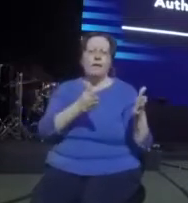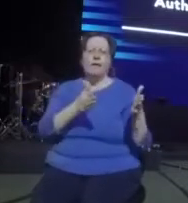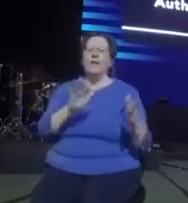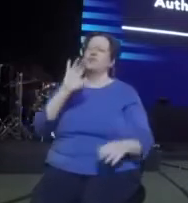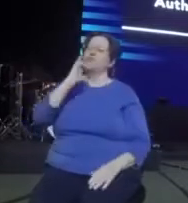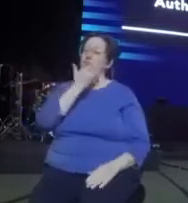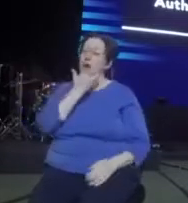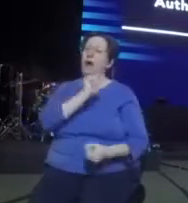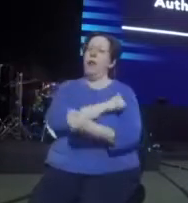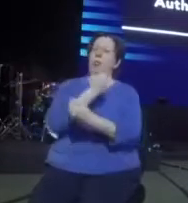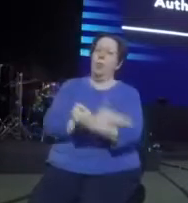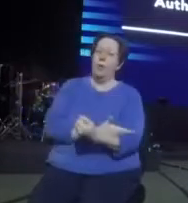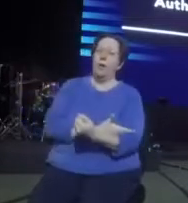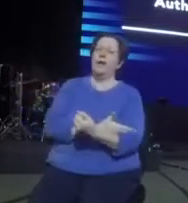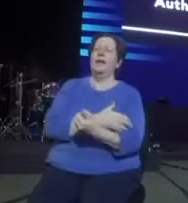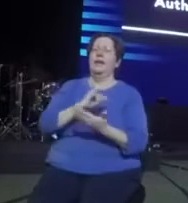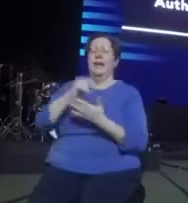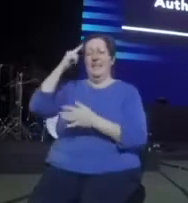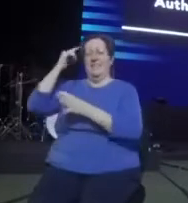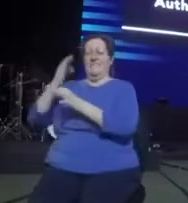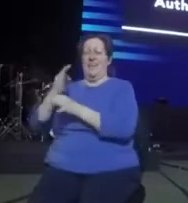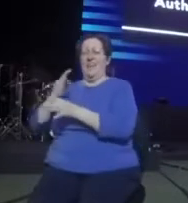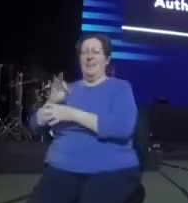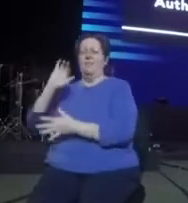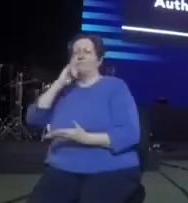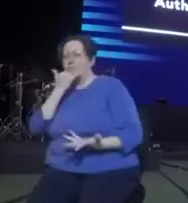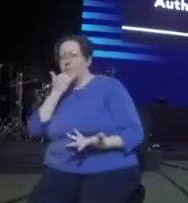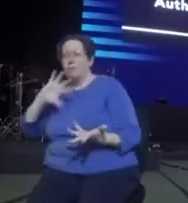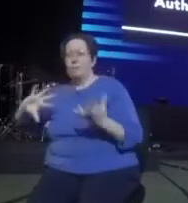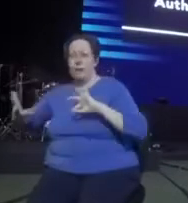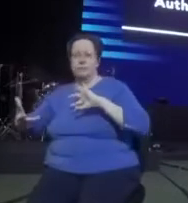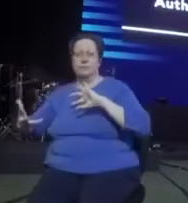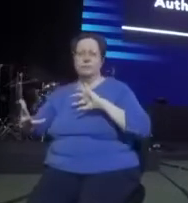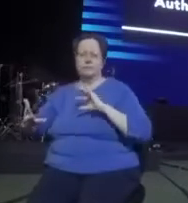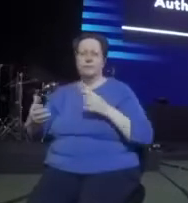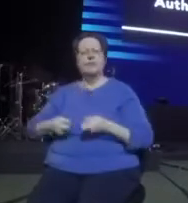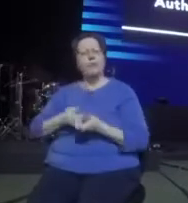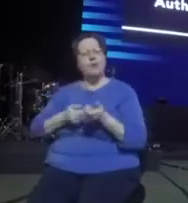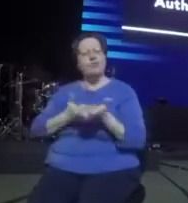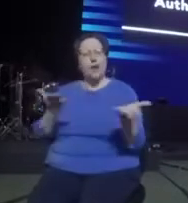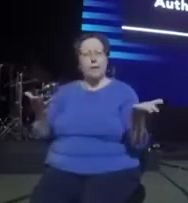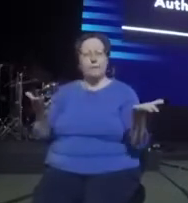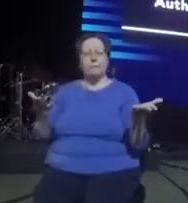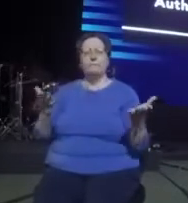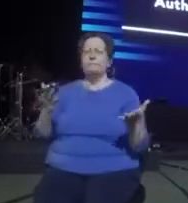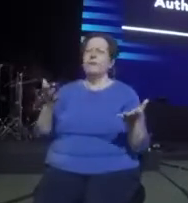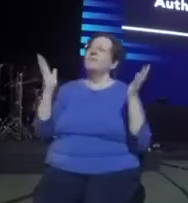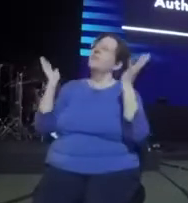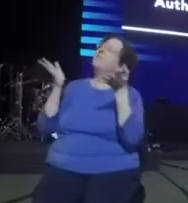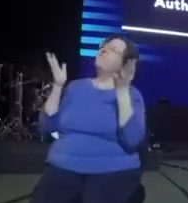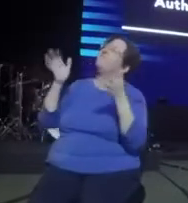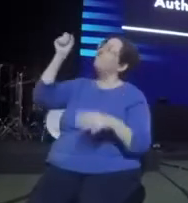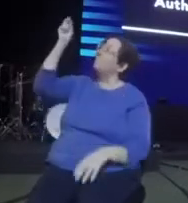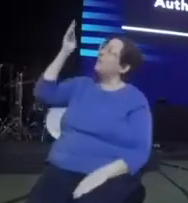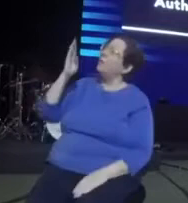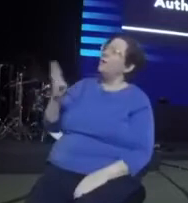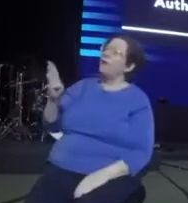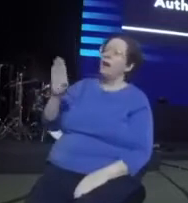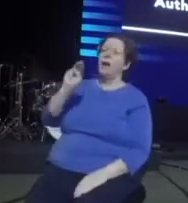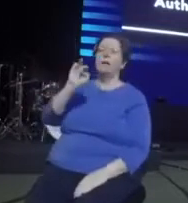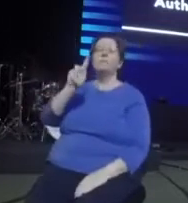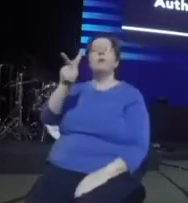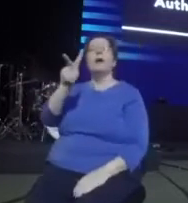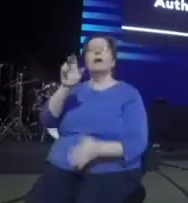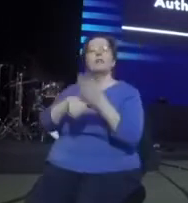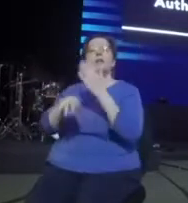leads to really bad misplaced faith. And I want to share that with you. I was just talking to the Lord today, and he took me to Mark 4 chapter, so I'm